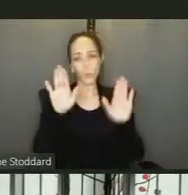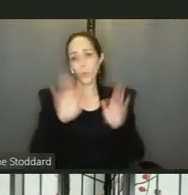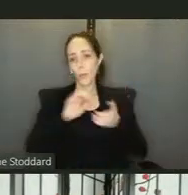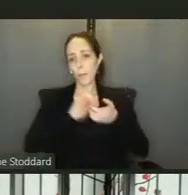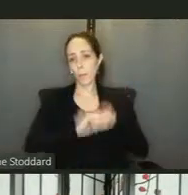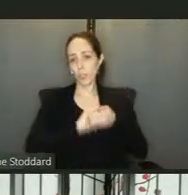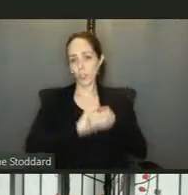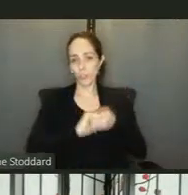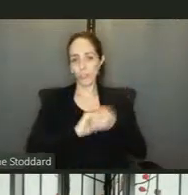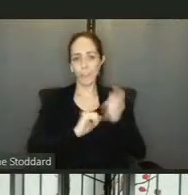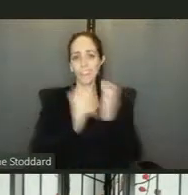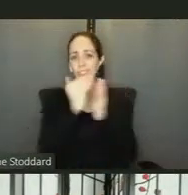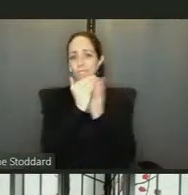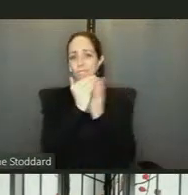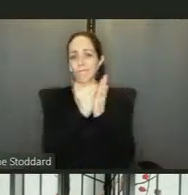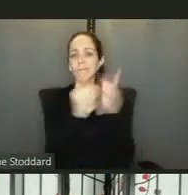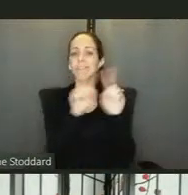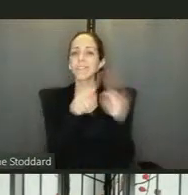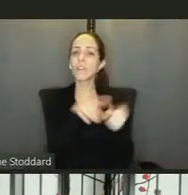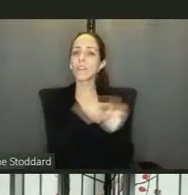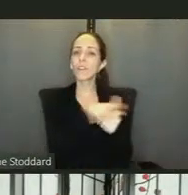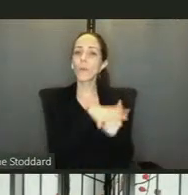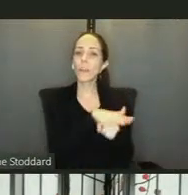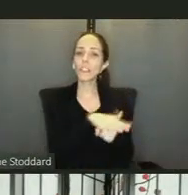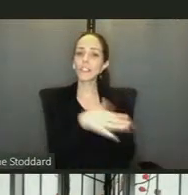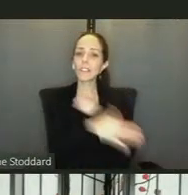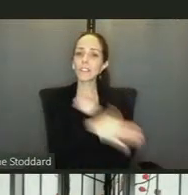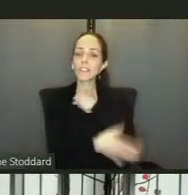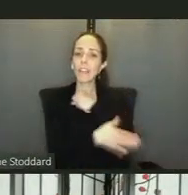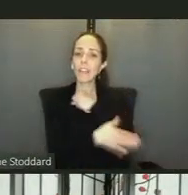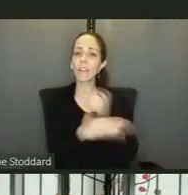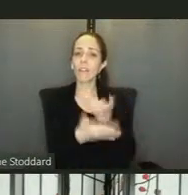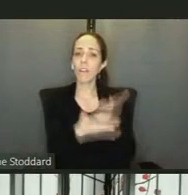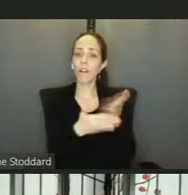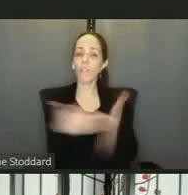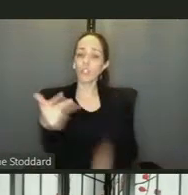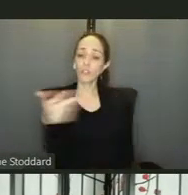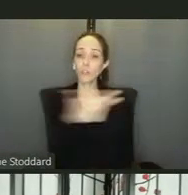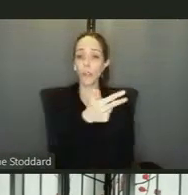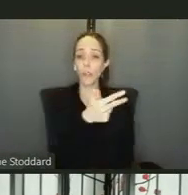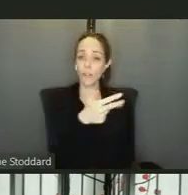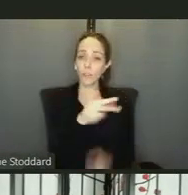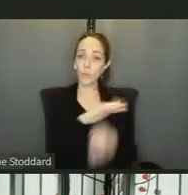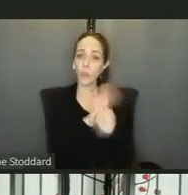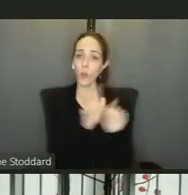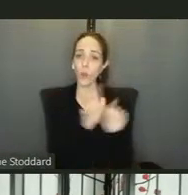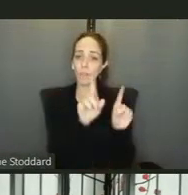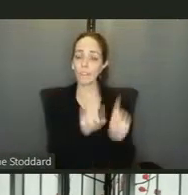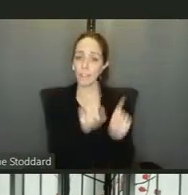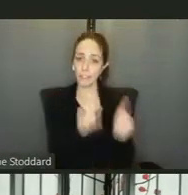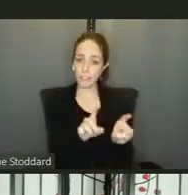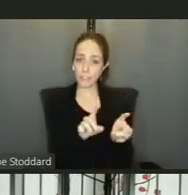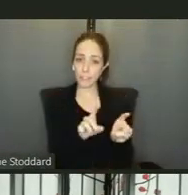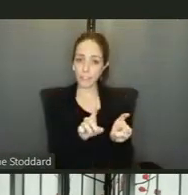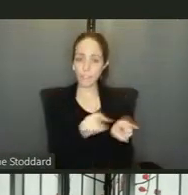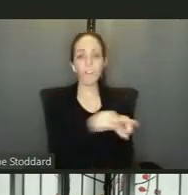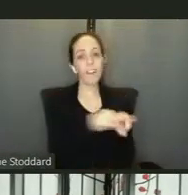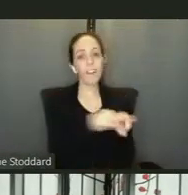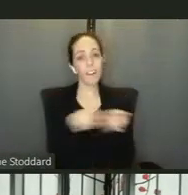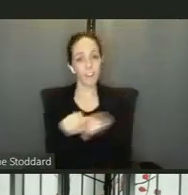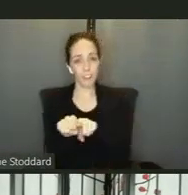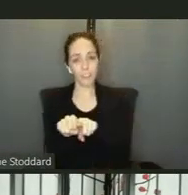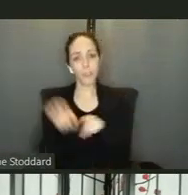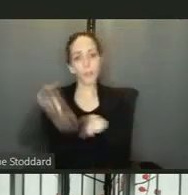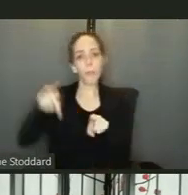locations within the county that offered drive-through COVID testing, and as well as the